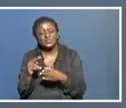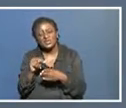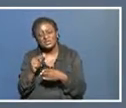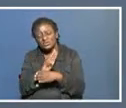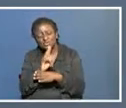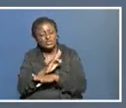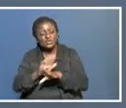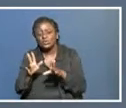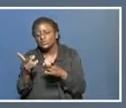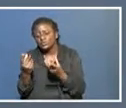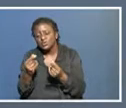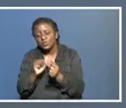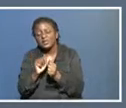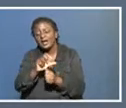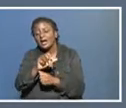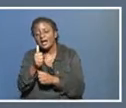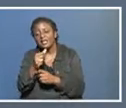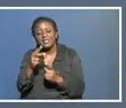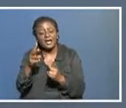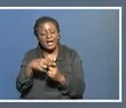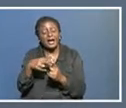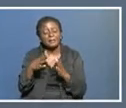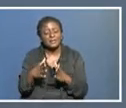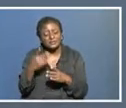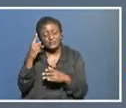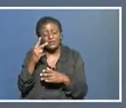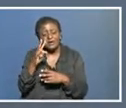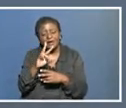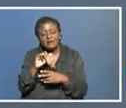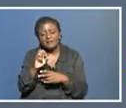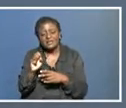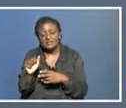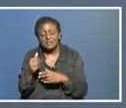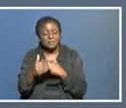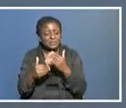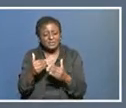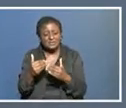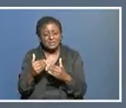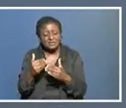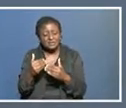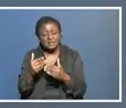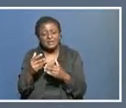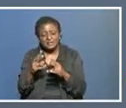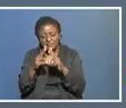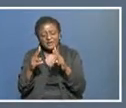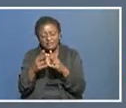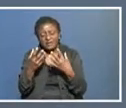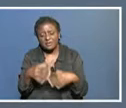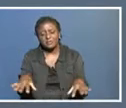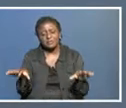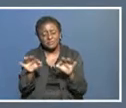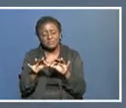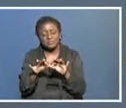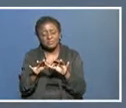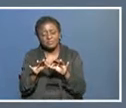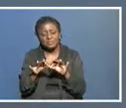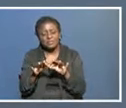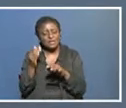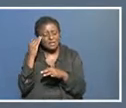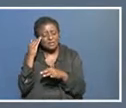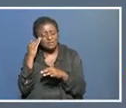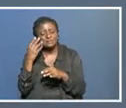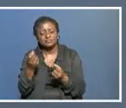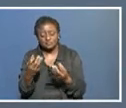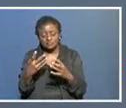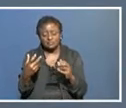do with other applicants for the visa process with students, because it's, like I said, it's very, very important. And we know a lot of the issues that they're